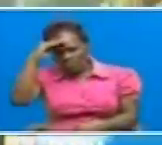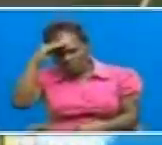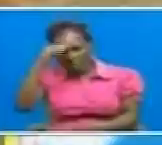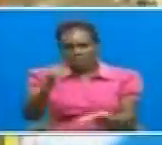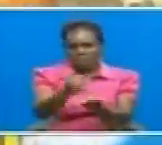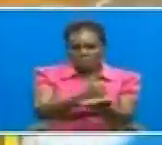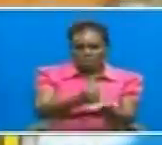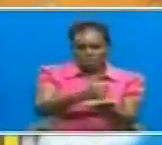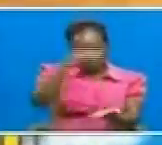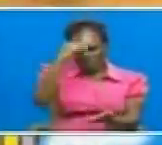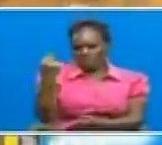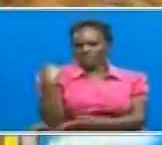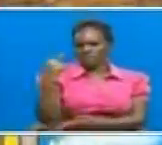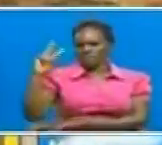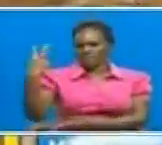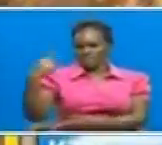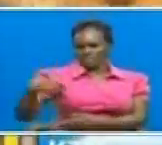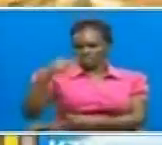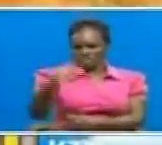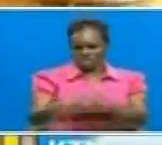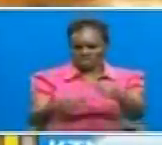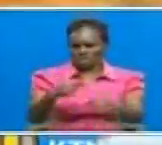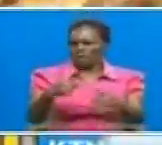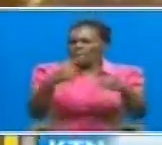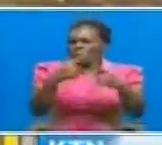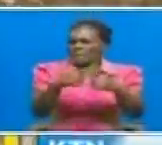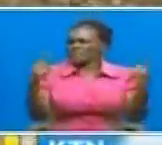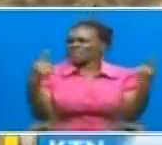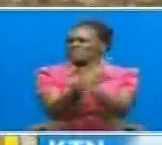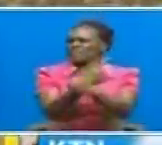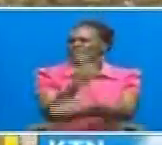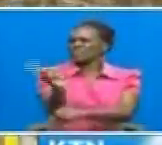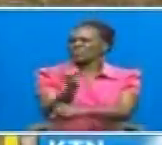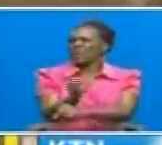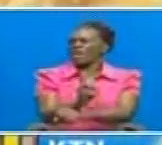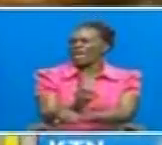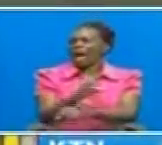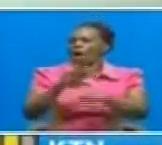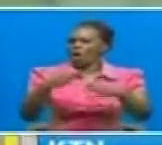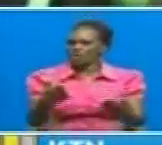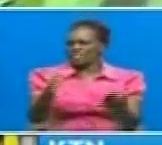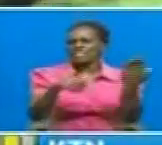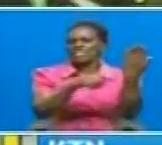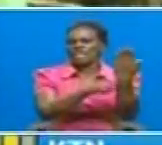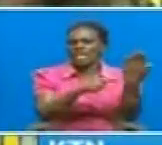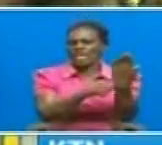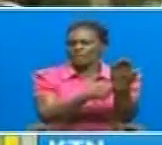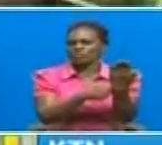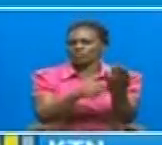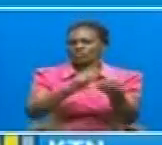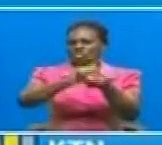brew and most recently second generation alcohol. But what's the difference? Or are these just terms we choose to